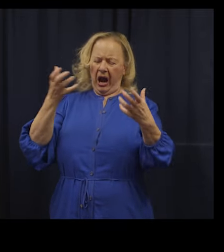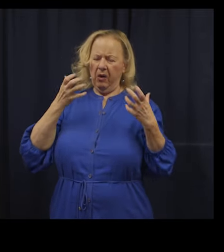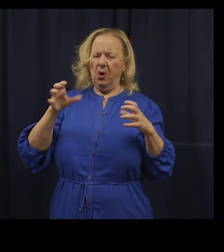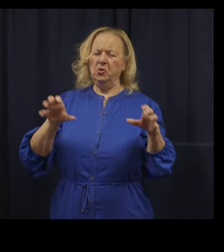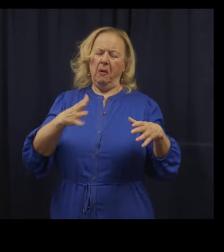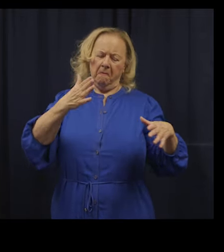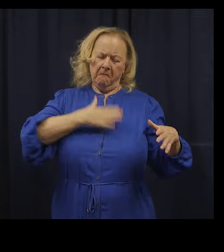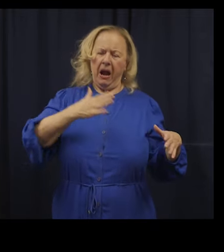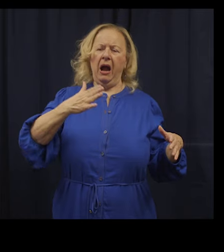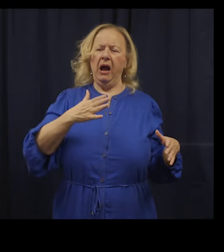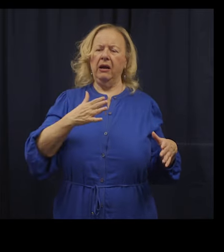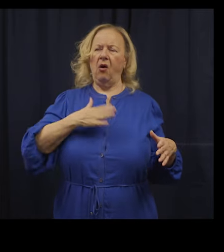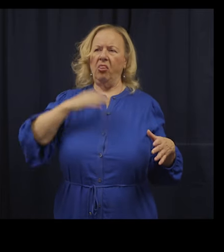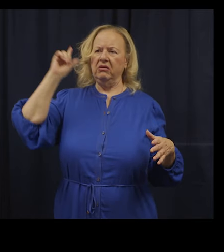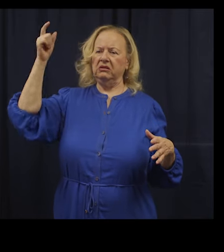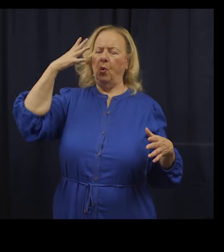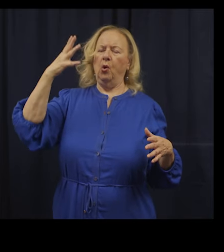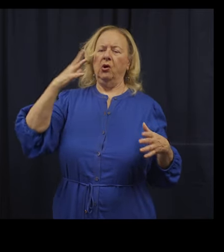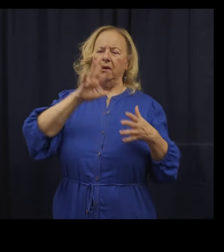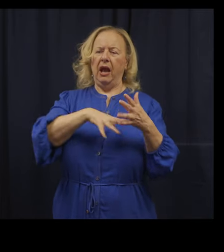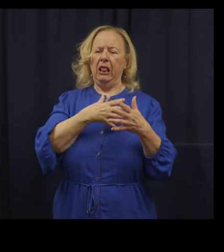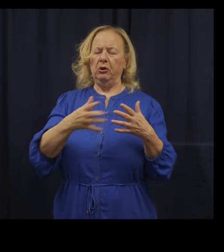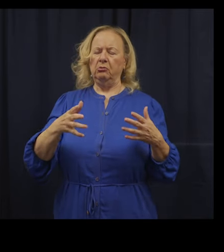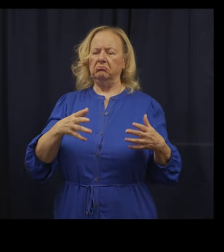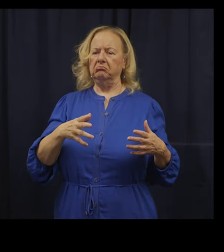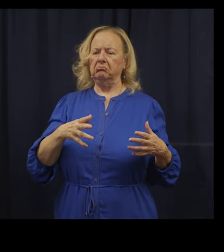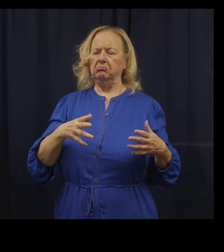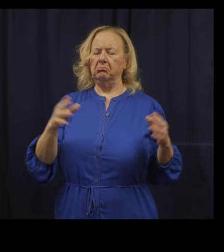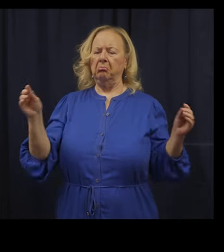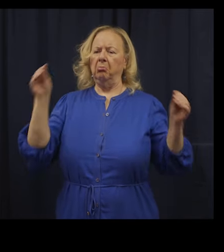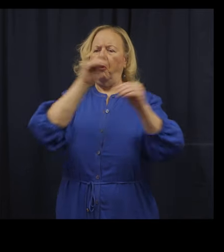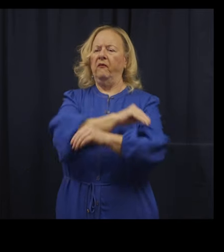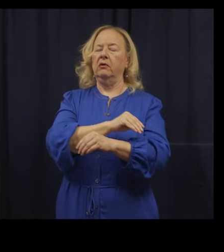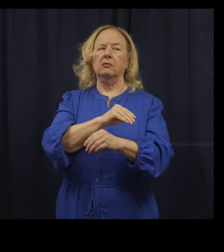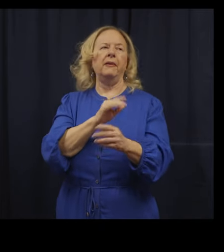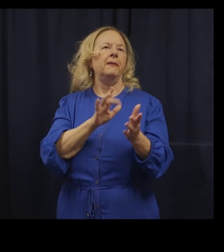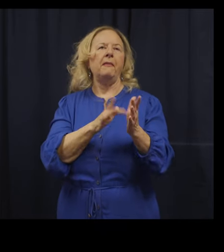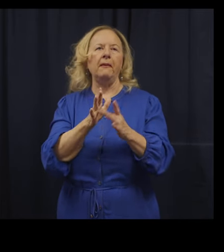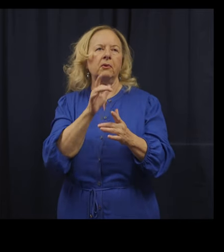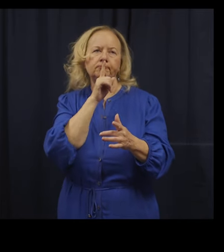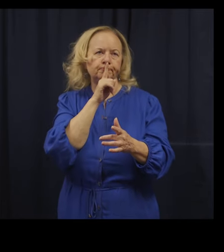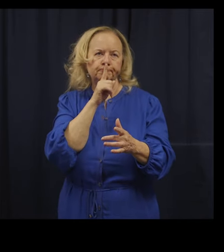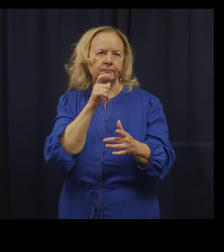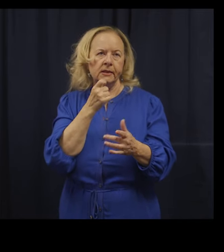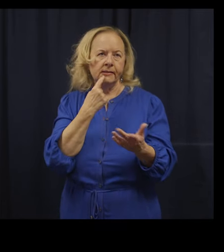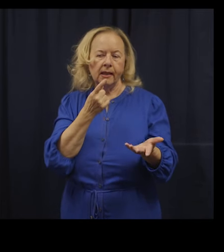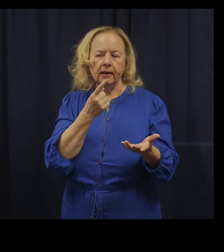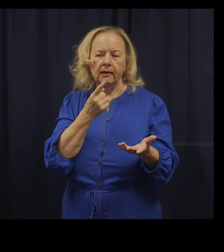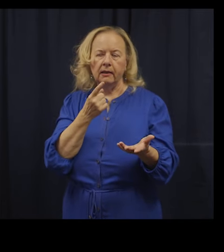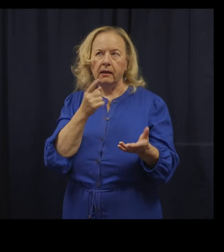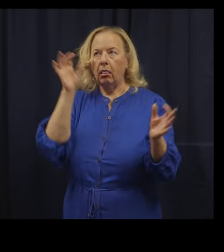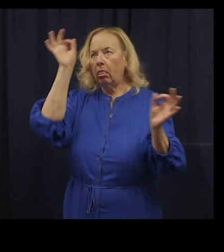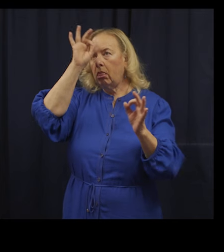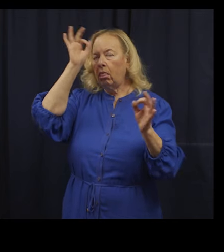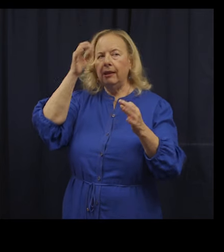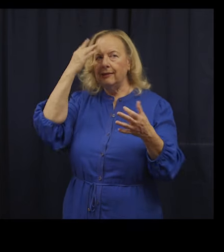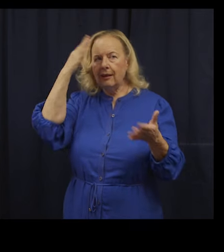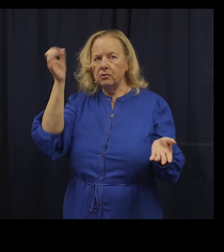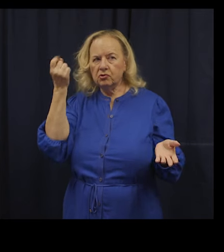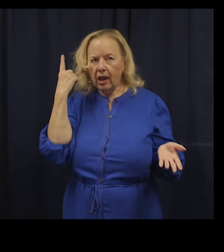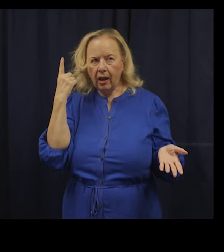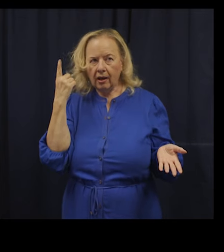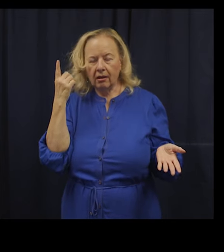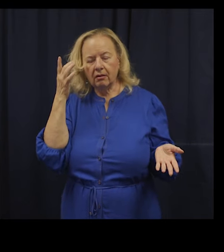it on the solar calendar. And he says, that's not what the Bible says at all, because he was clueless.